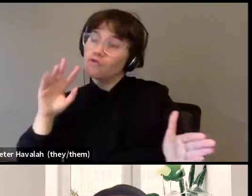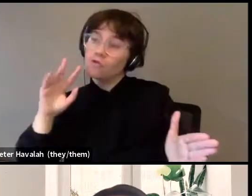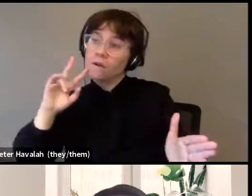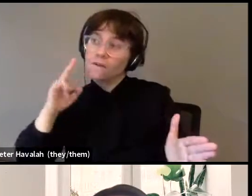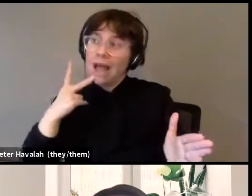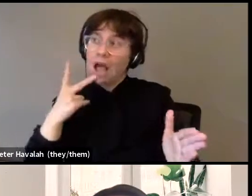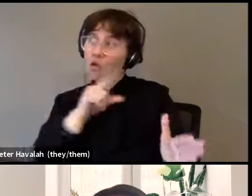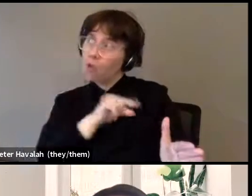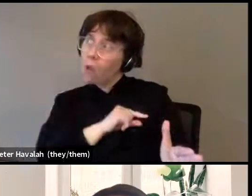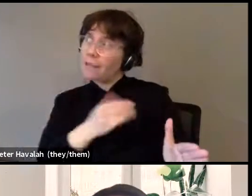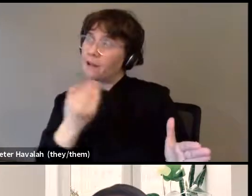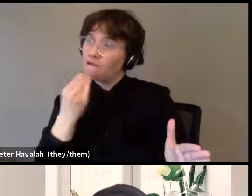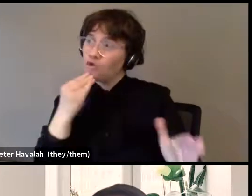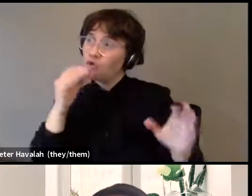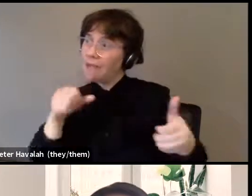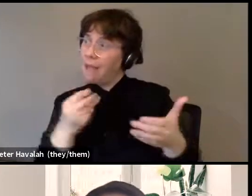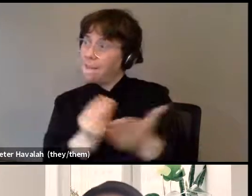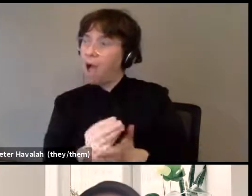quality.